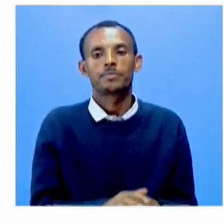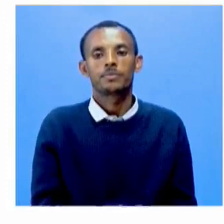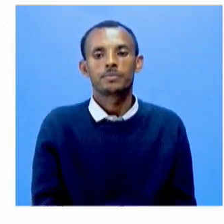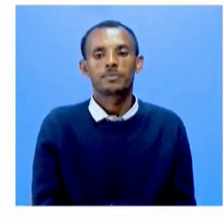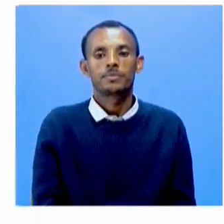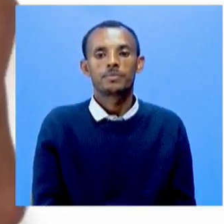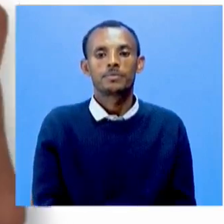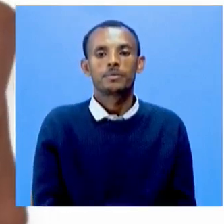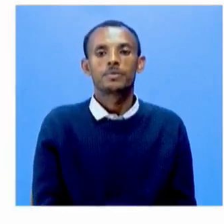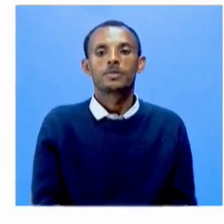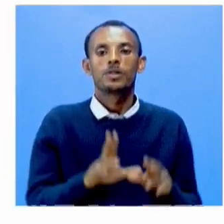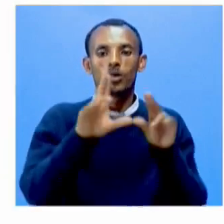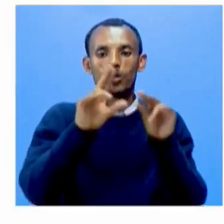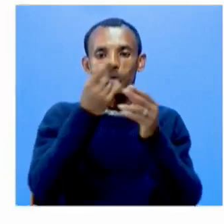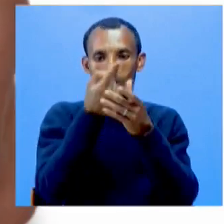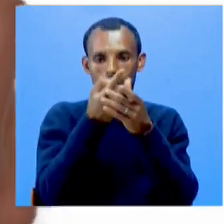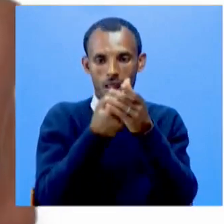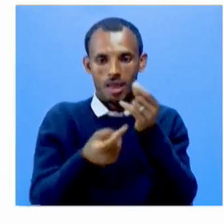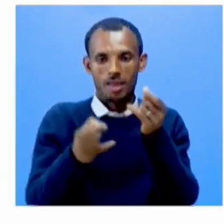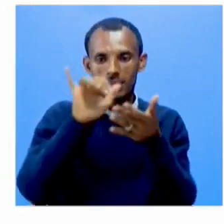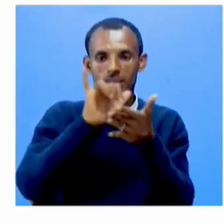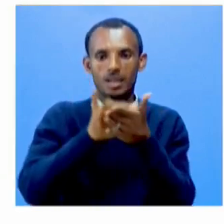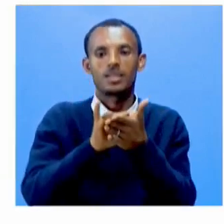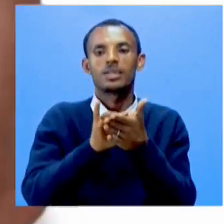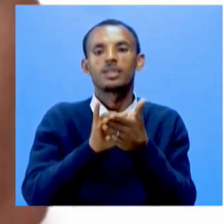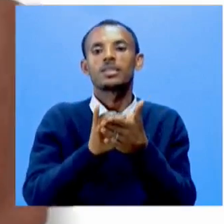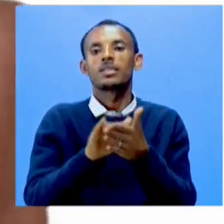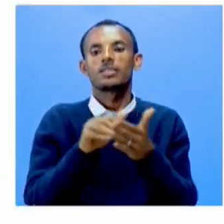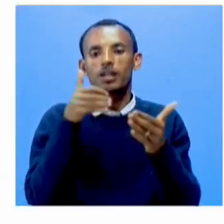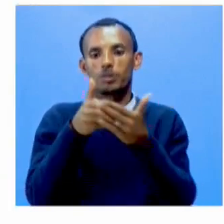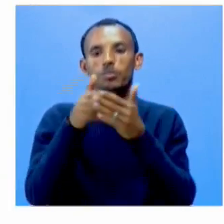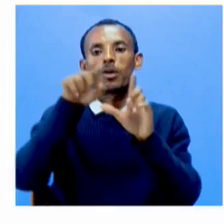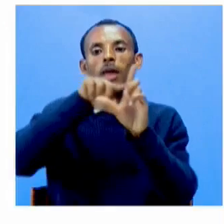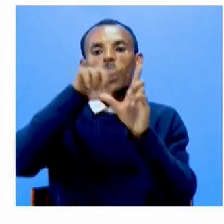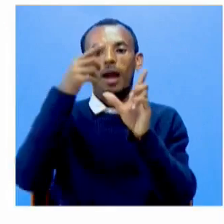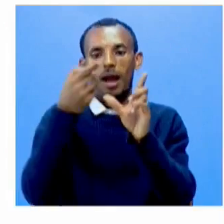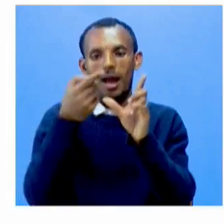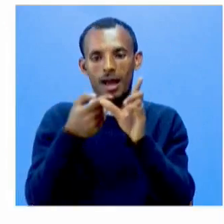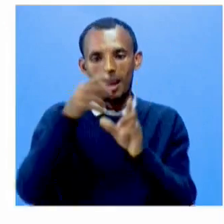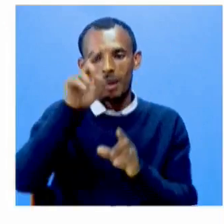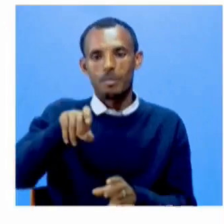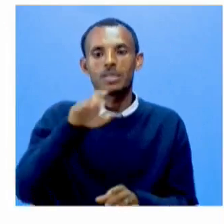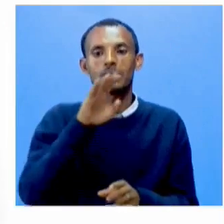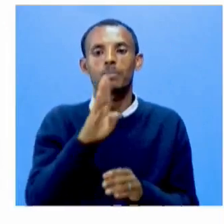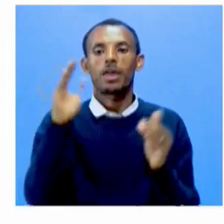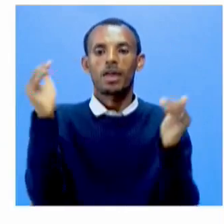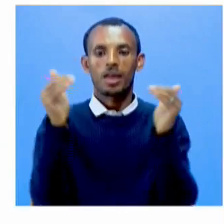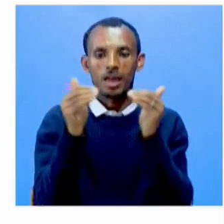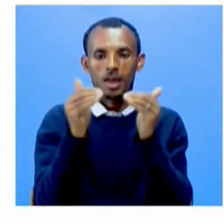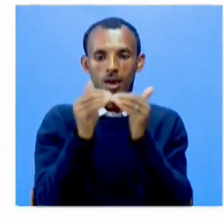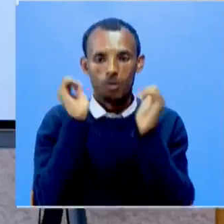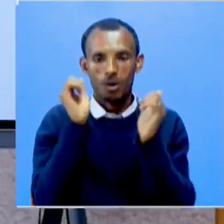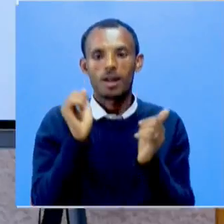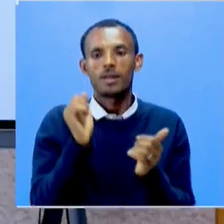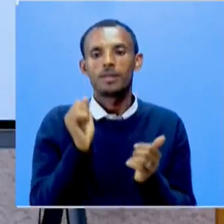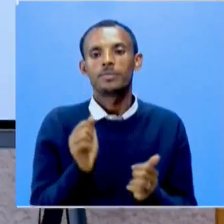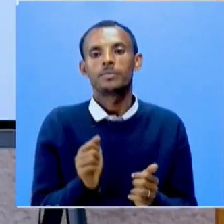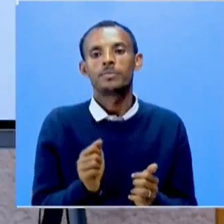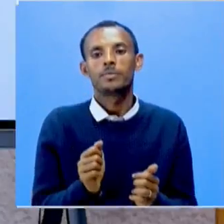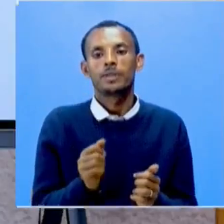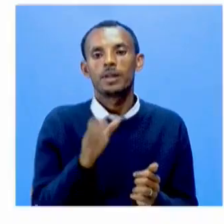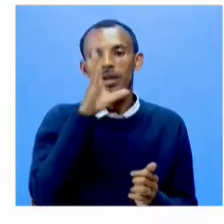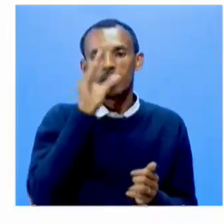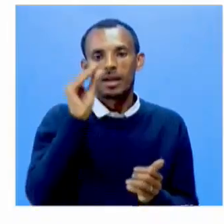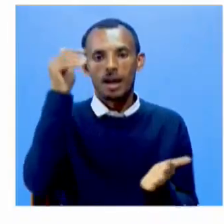one. Not only that, their corresponding angles, this angle must be congruent to this one,